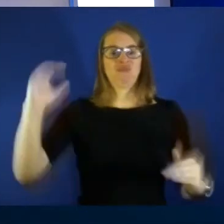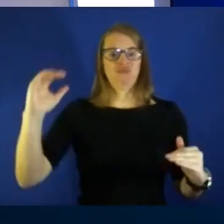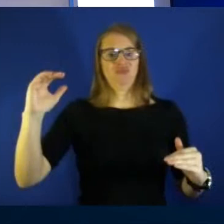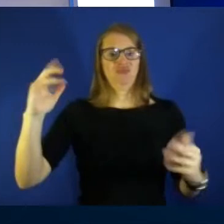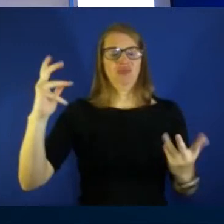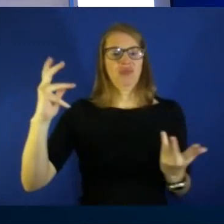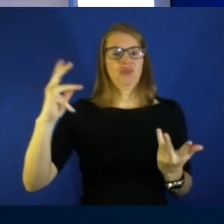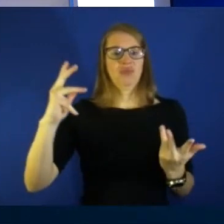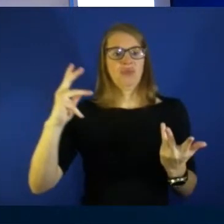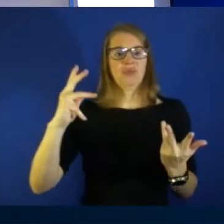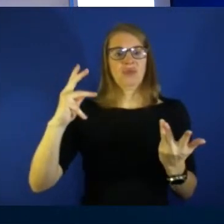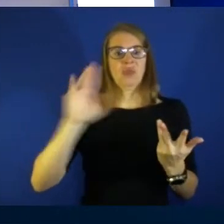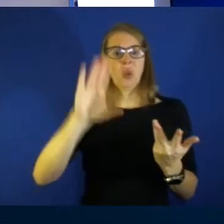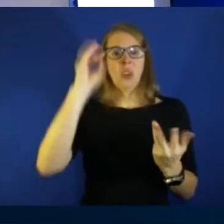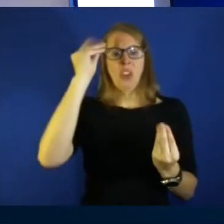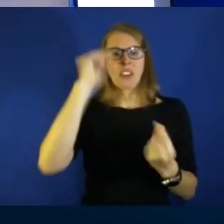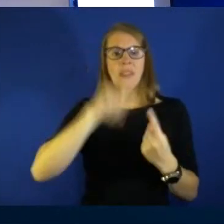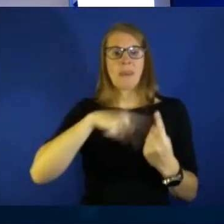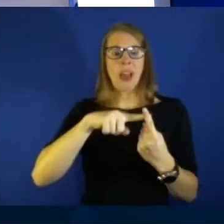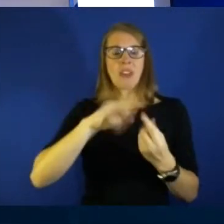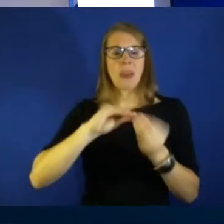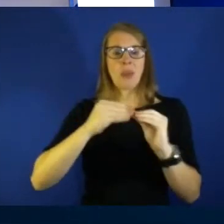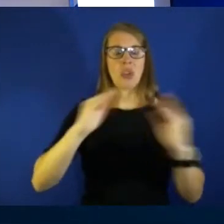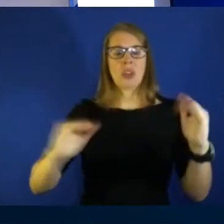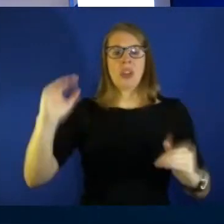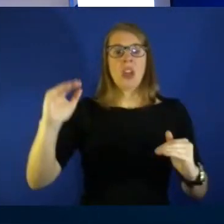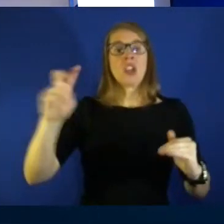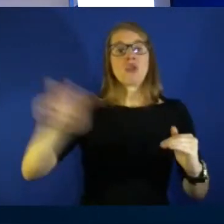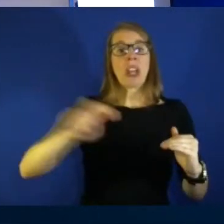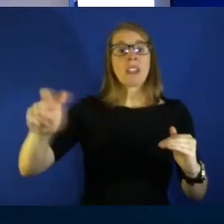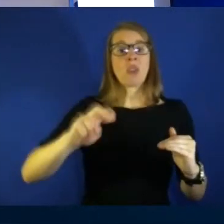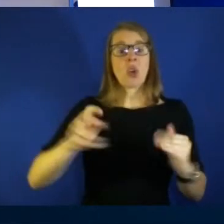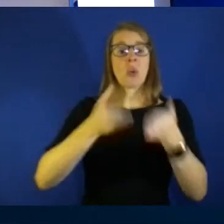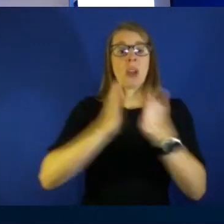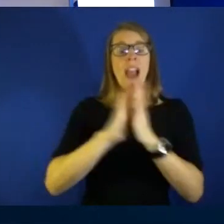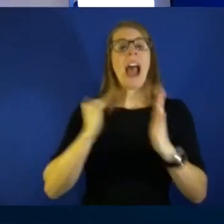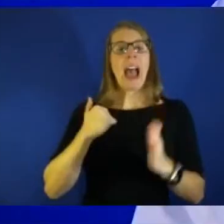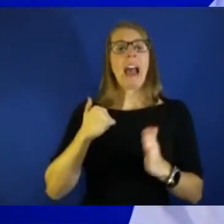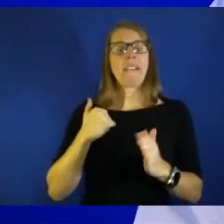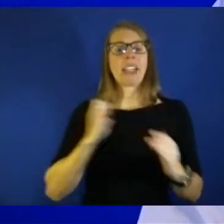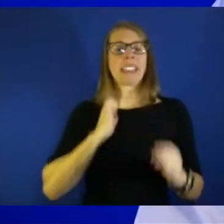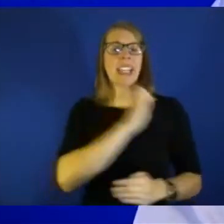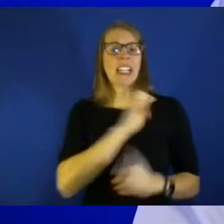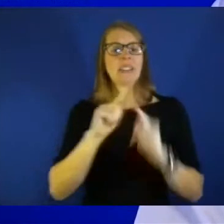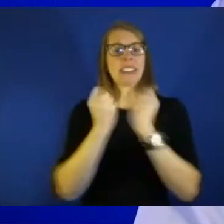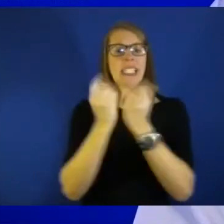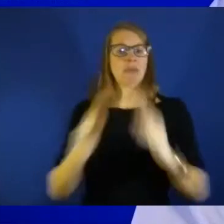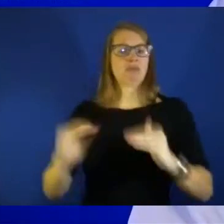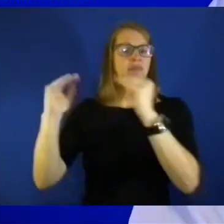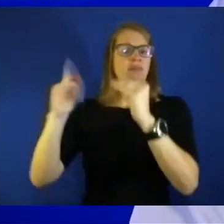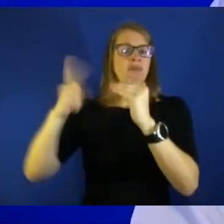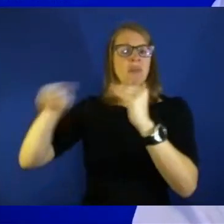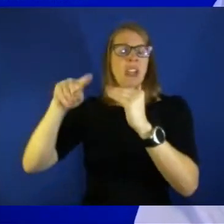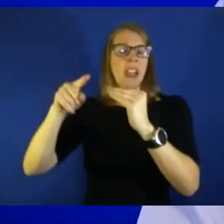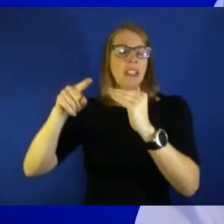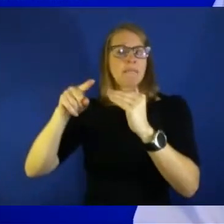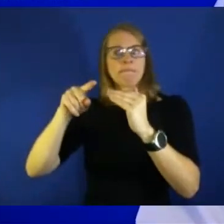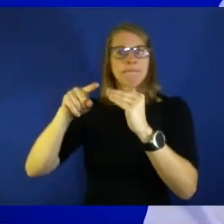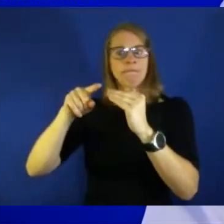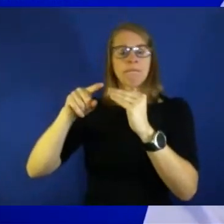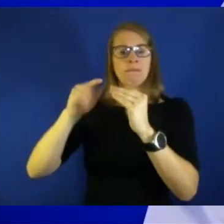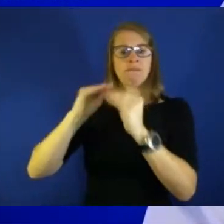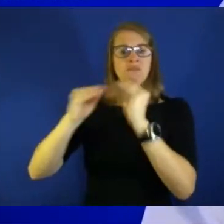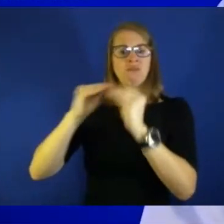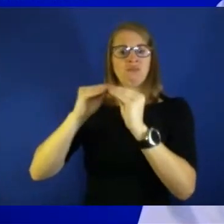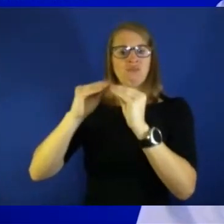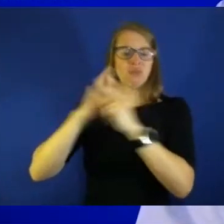Yeah, I don't know about the transfer requests. We do have an executive team that does field those transfer requests. I'm sure we have gotten them, but